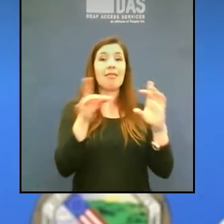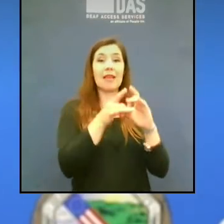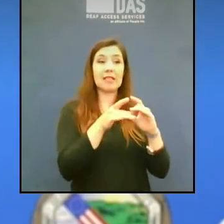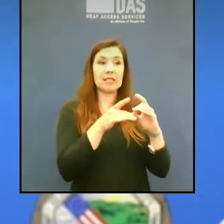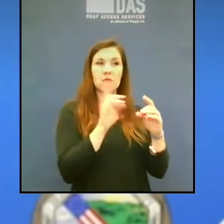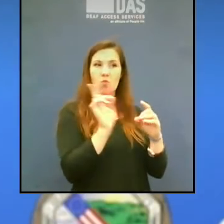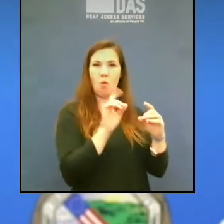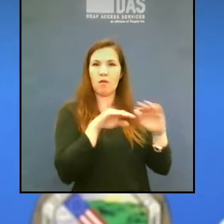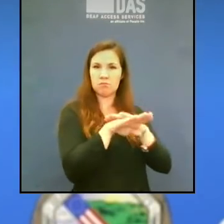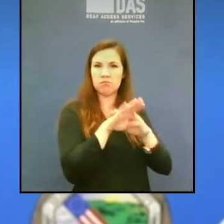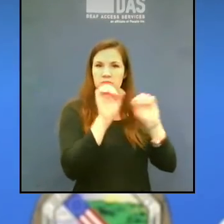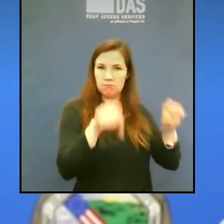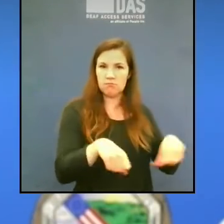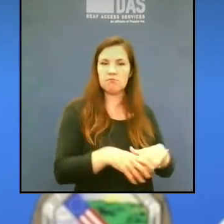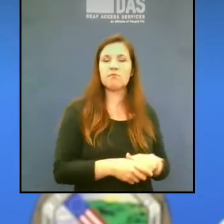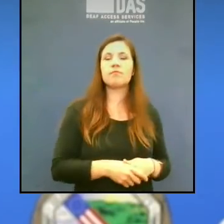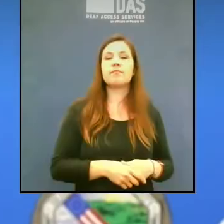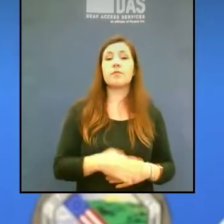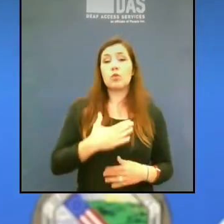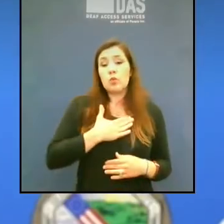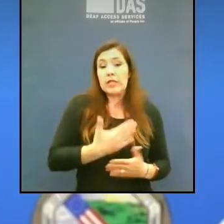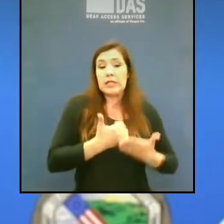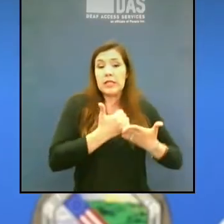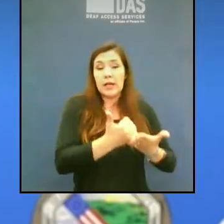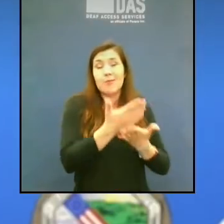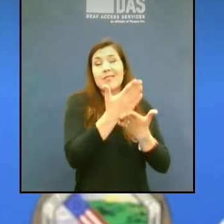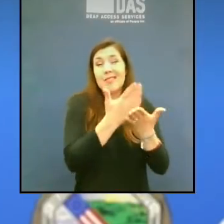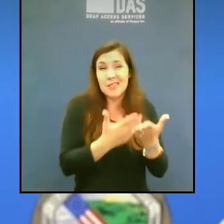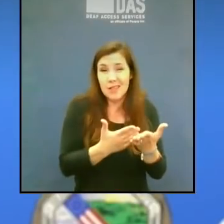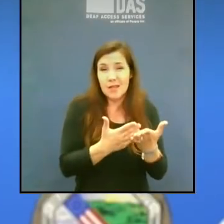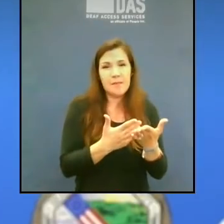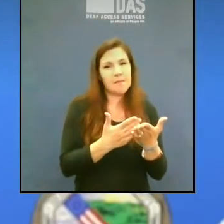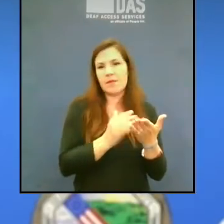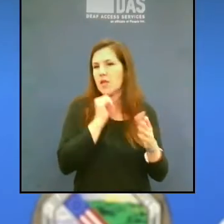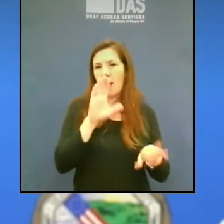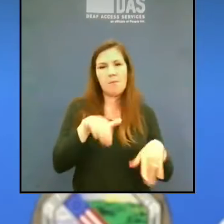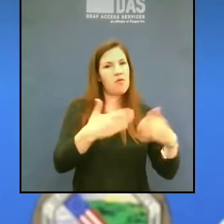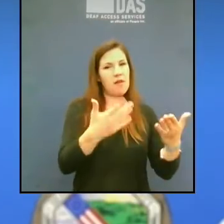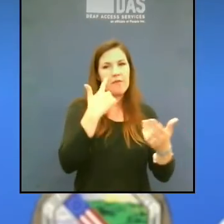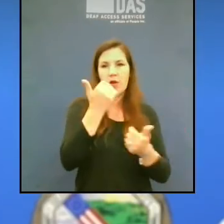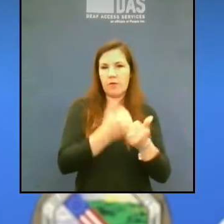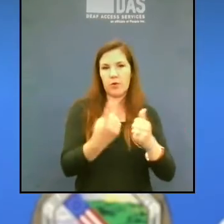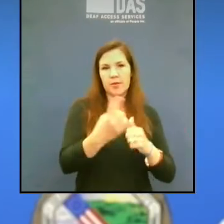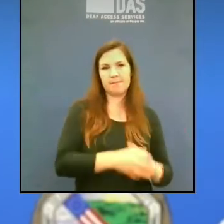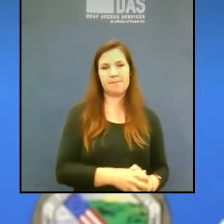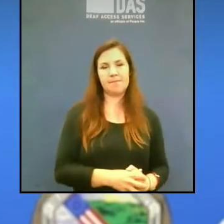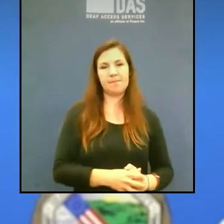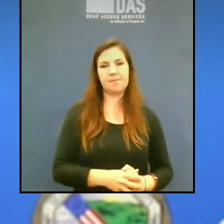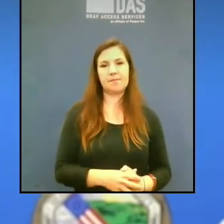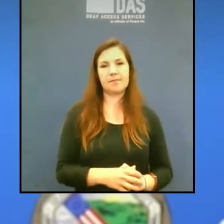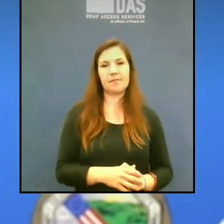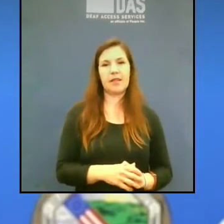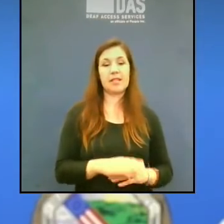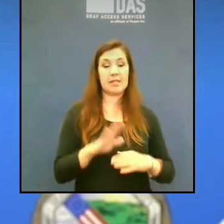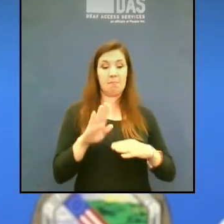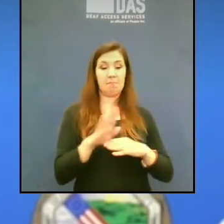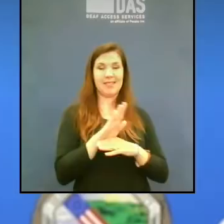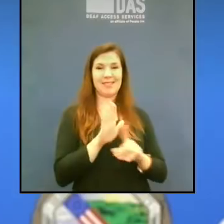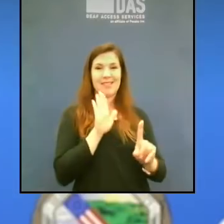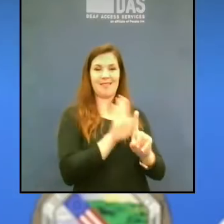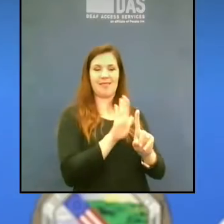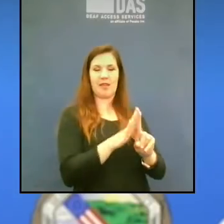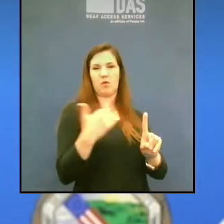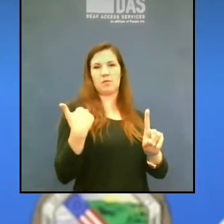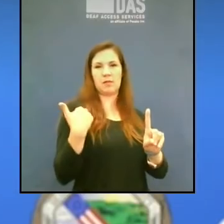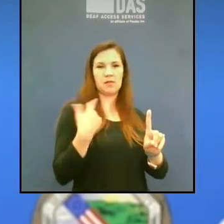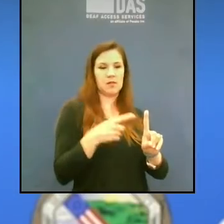PPE, and we are willing to assist in some PPE, but we do not provide it for everyone, and it is a business's responsibility under the law